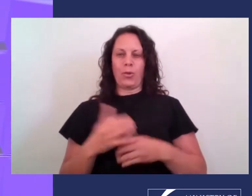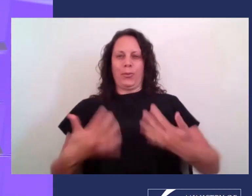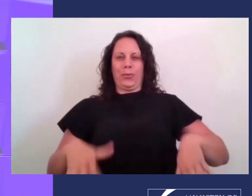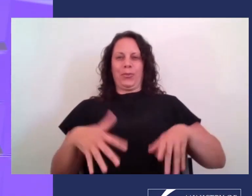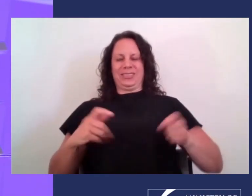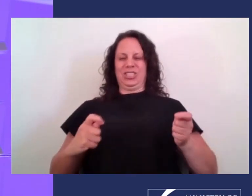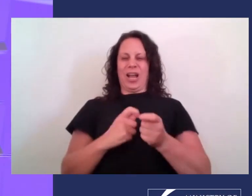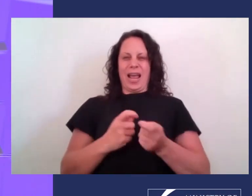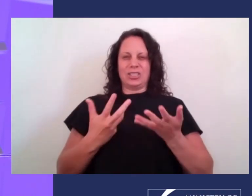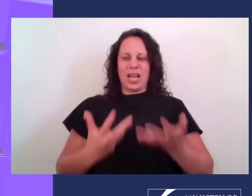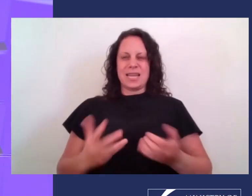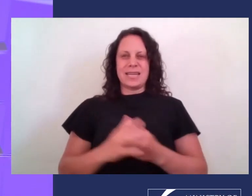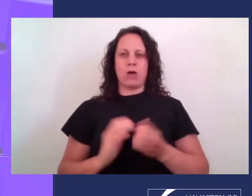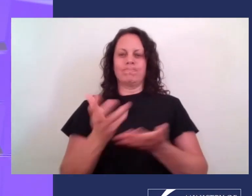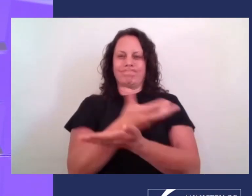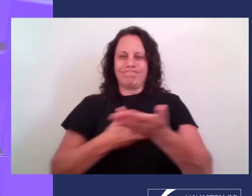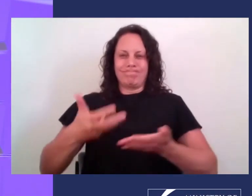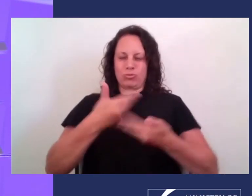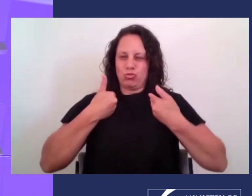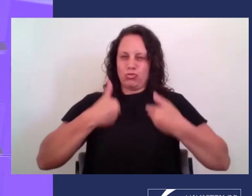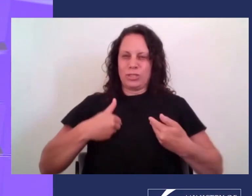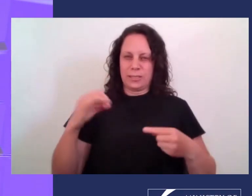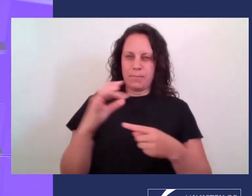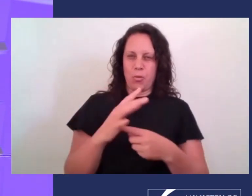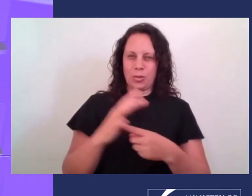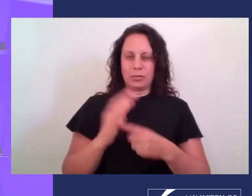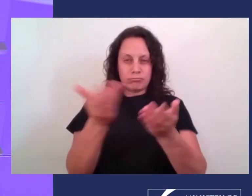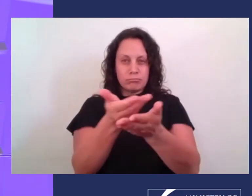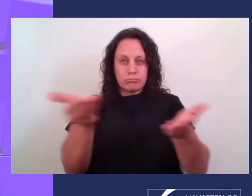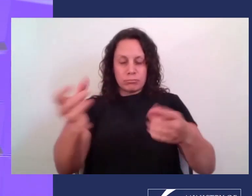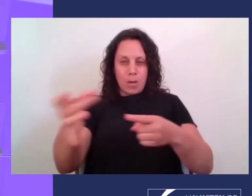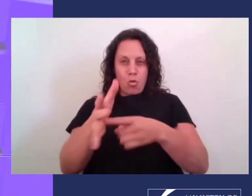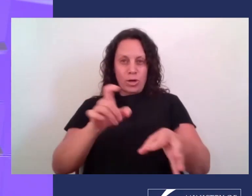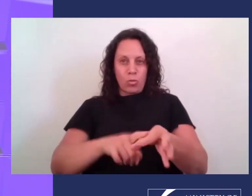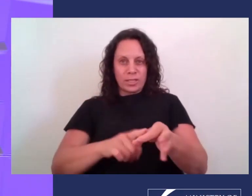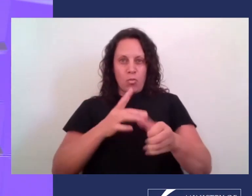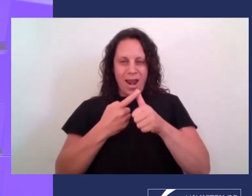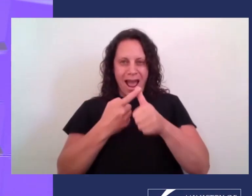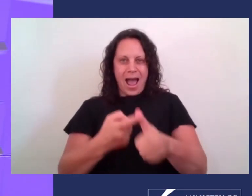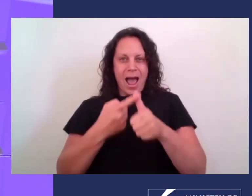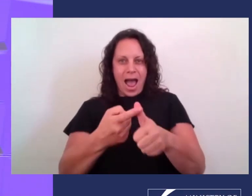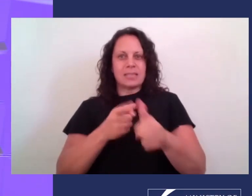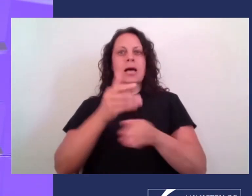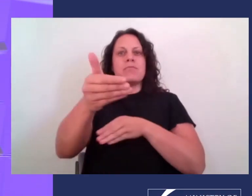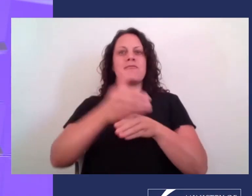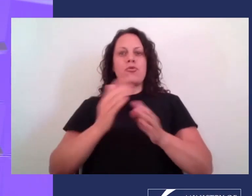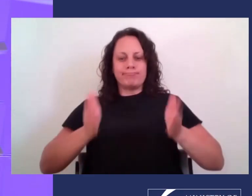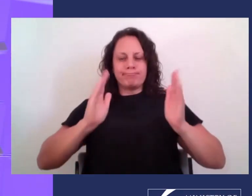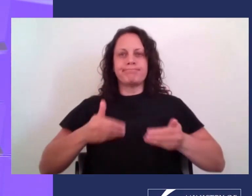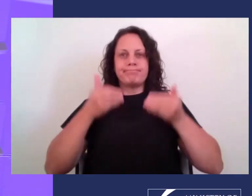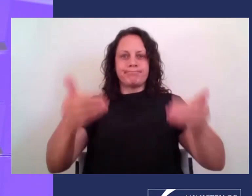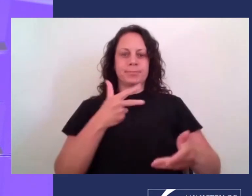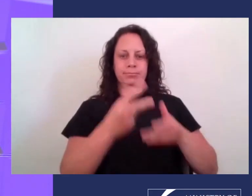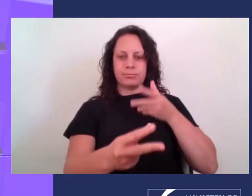important. And we know many of you have important questions that you want answered before getting your tamariki vaccinated. Whānau, we have